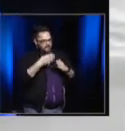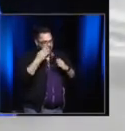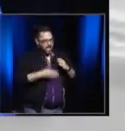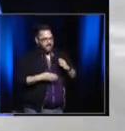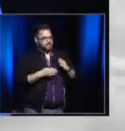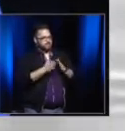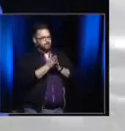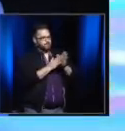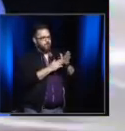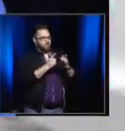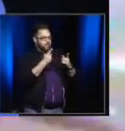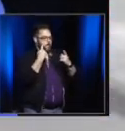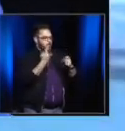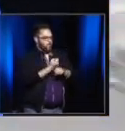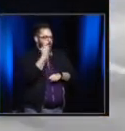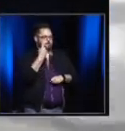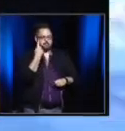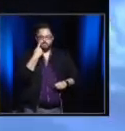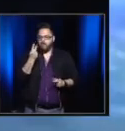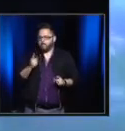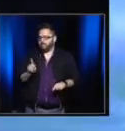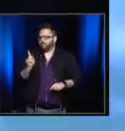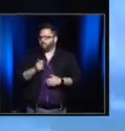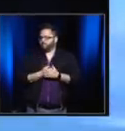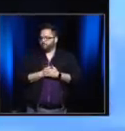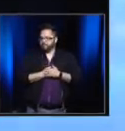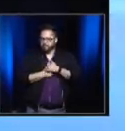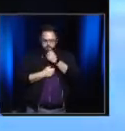victorious. Holyfin, they went in there and stole her.